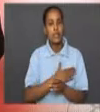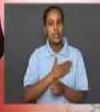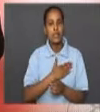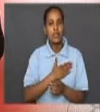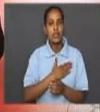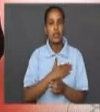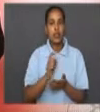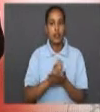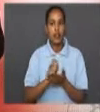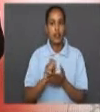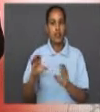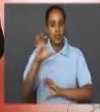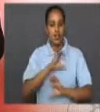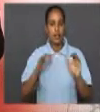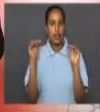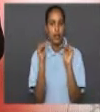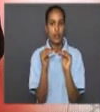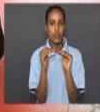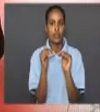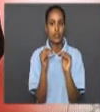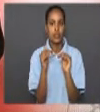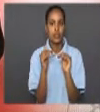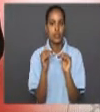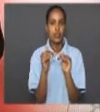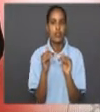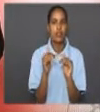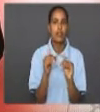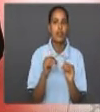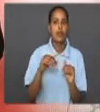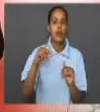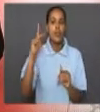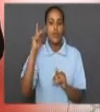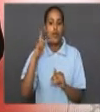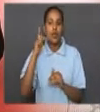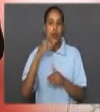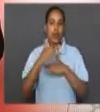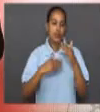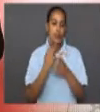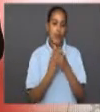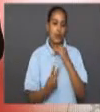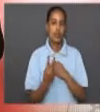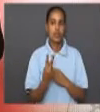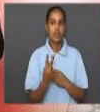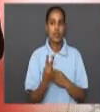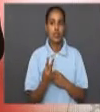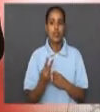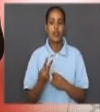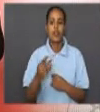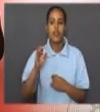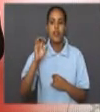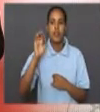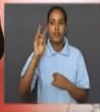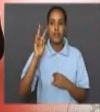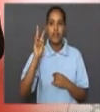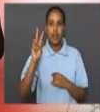please write the chemical equations for the polymerization of both vinyl